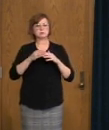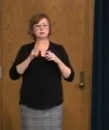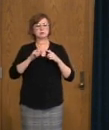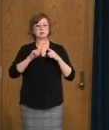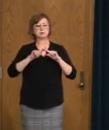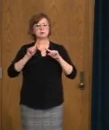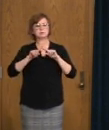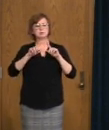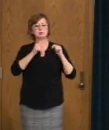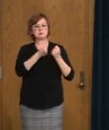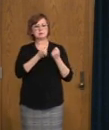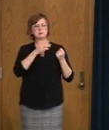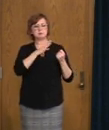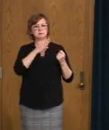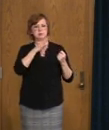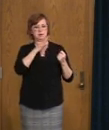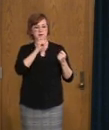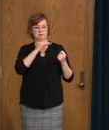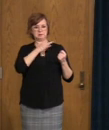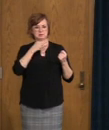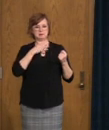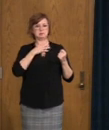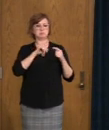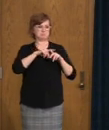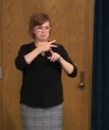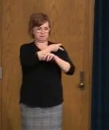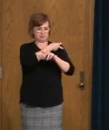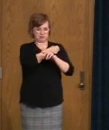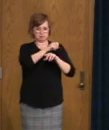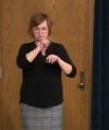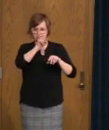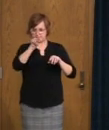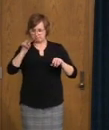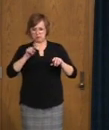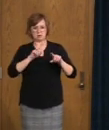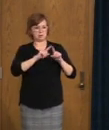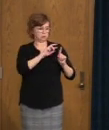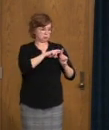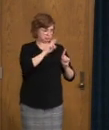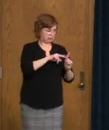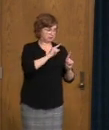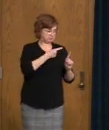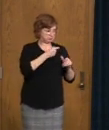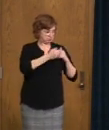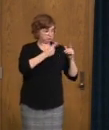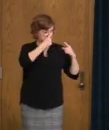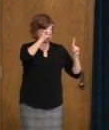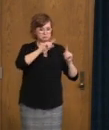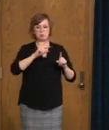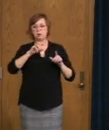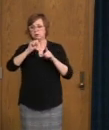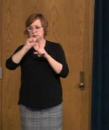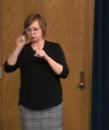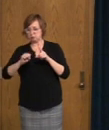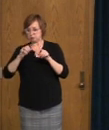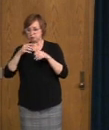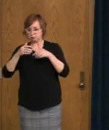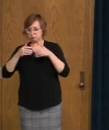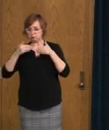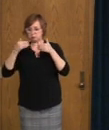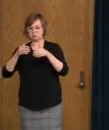different communities. And then we'll be able to take those learnings and use those to reach other